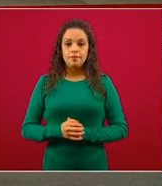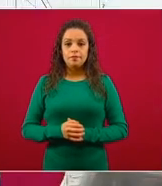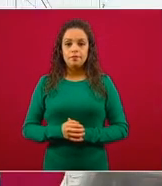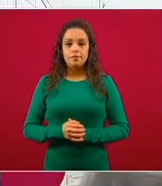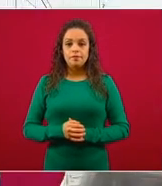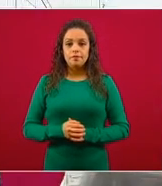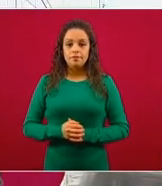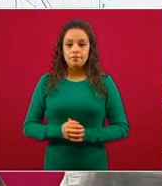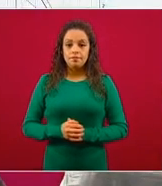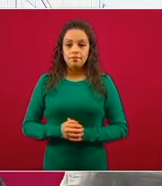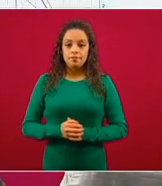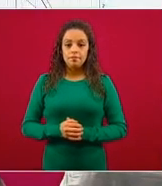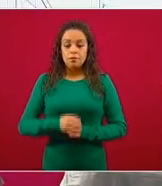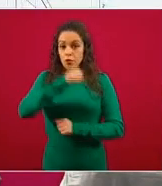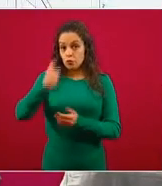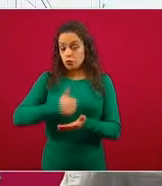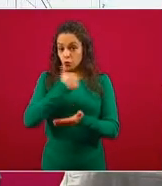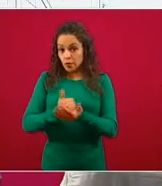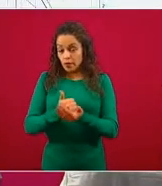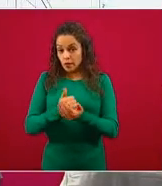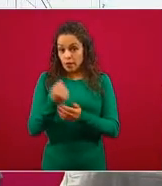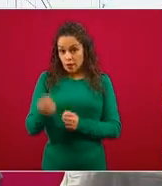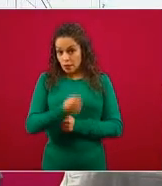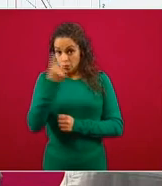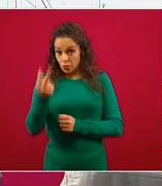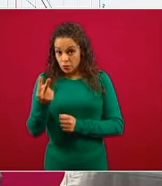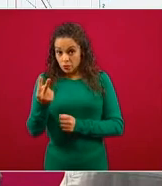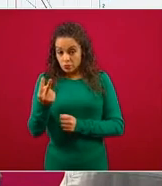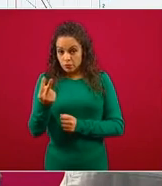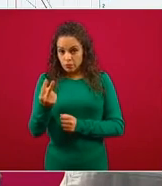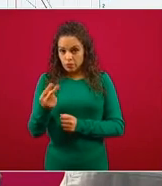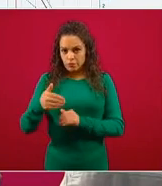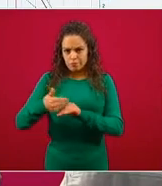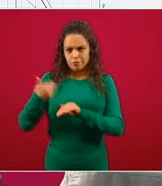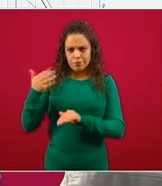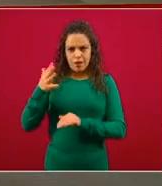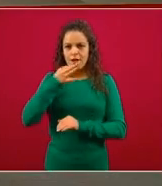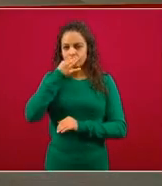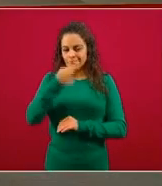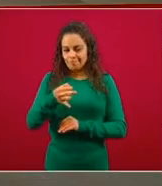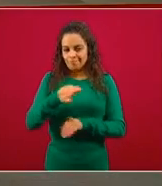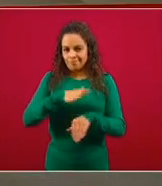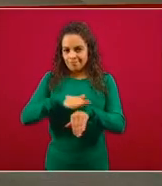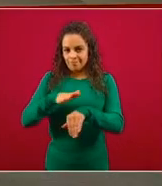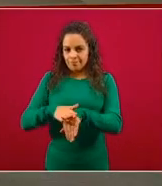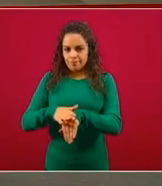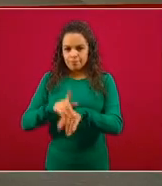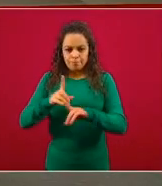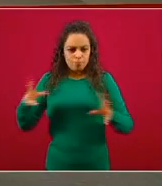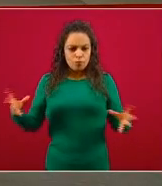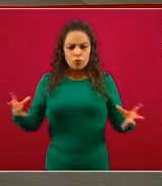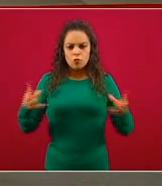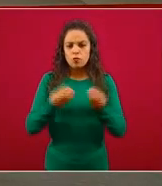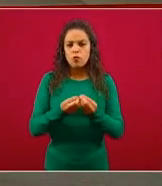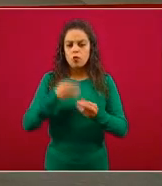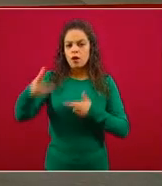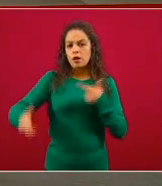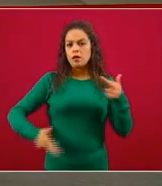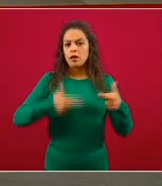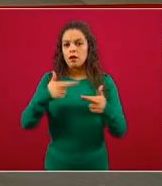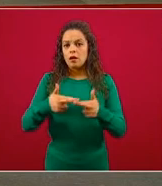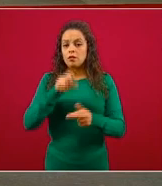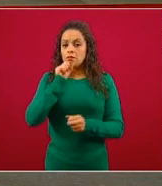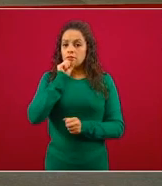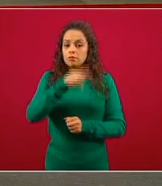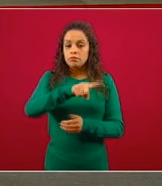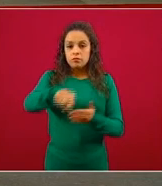about that in a minute. Now let's look at the data of Baja California. In Baja California, there are two cities